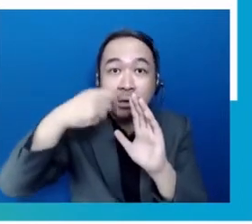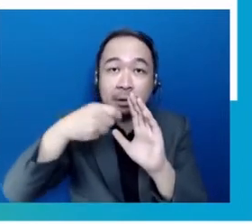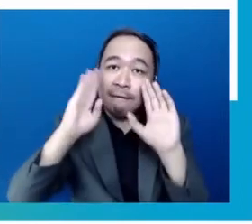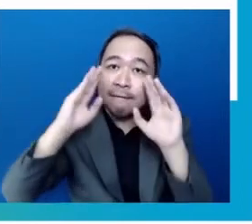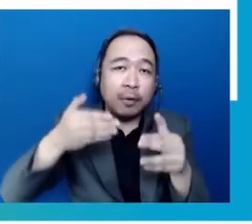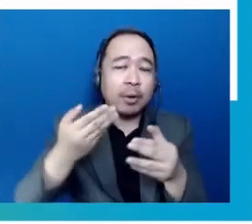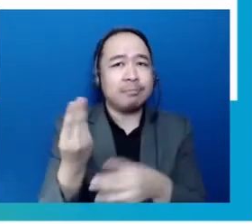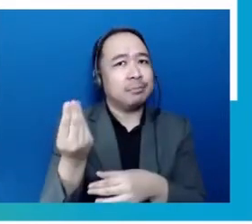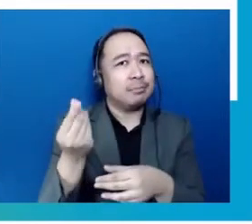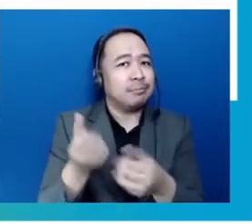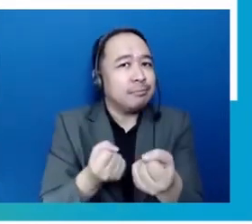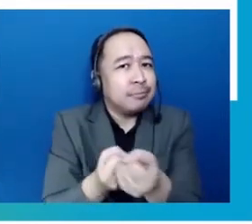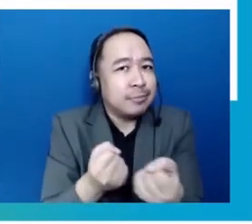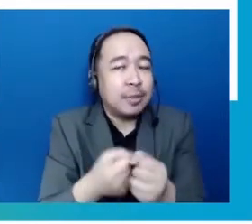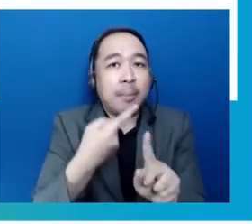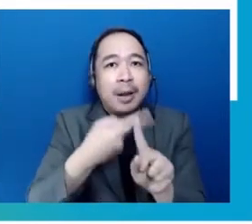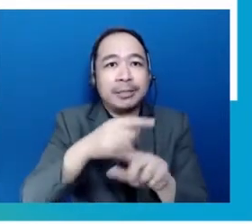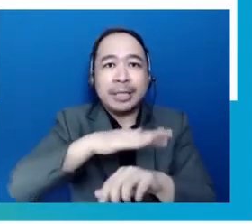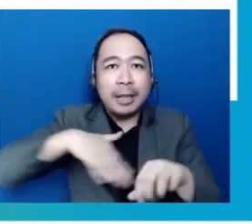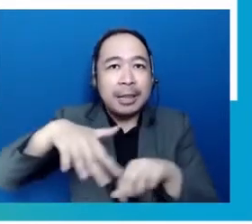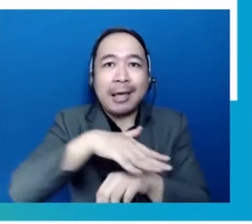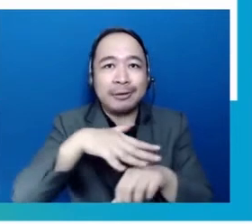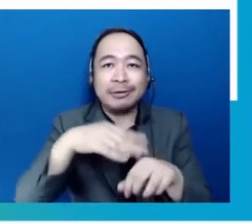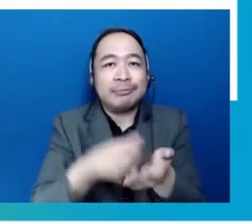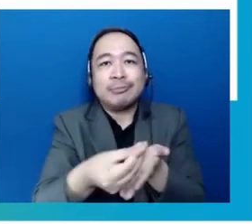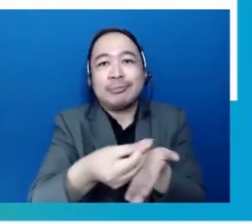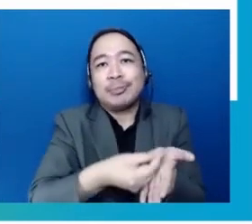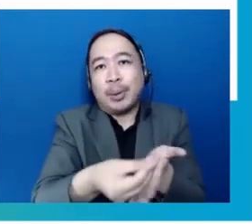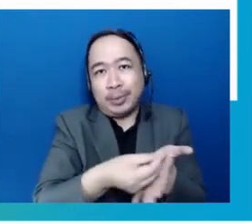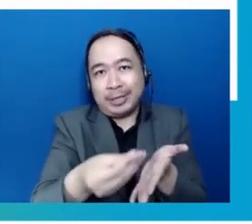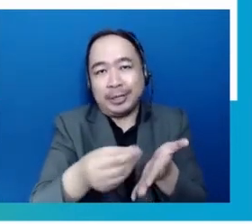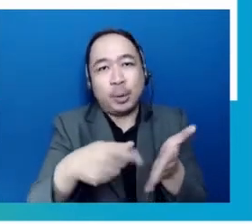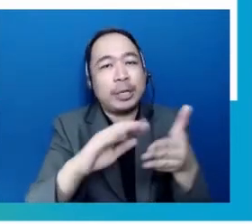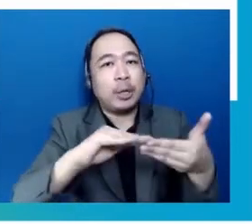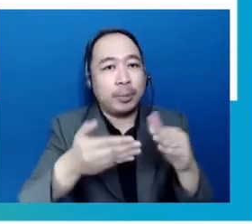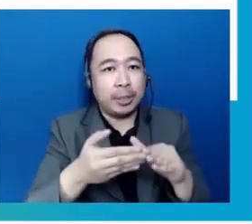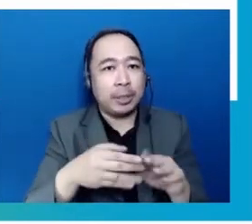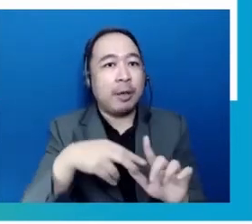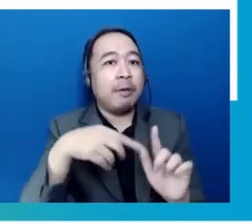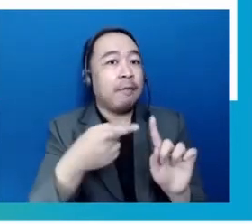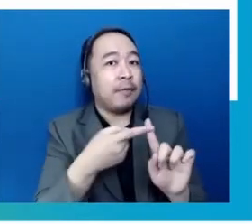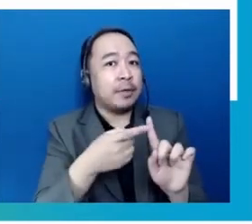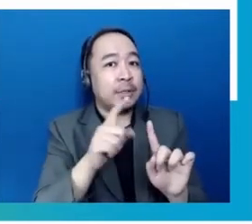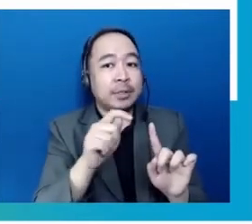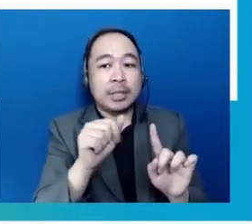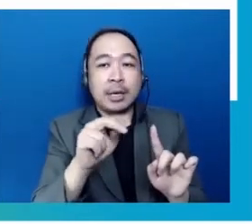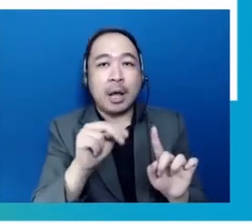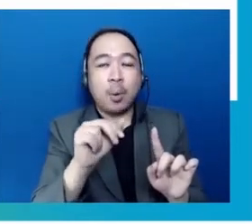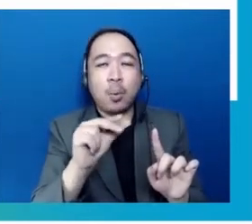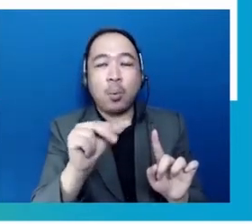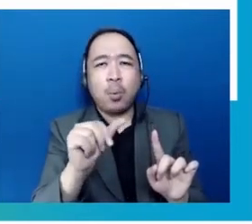compensation and land acquisition complications on the ground. The first one is a Tanaho hydropower project in Nepal, which is currently